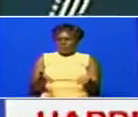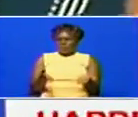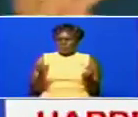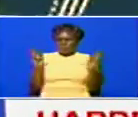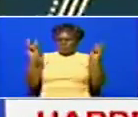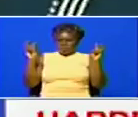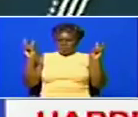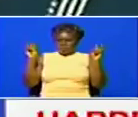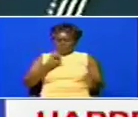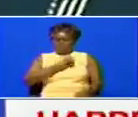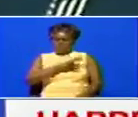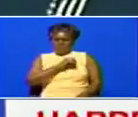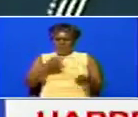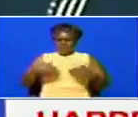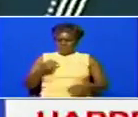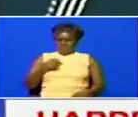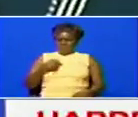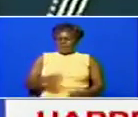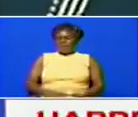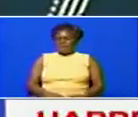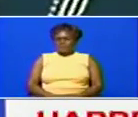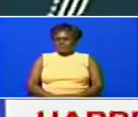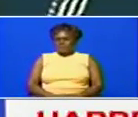of fear and what people are feeling,